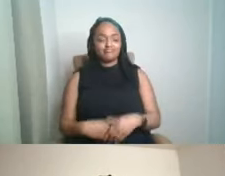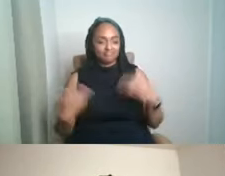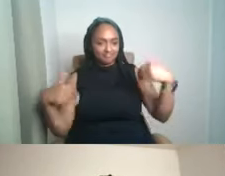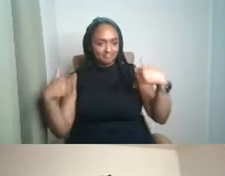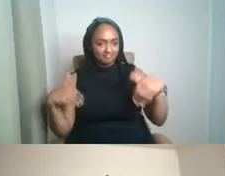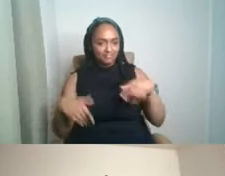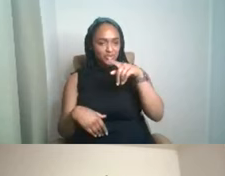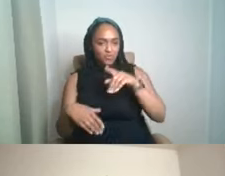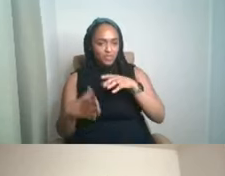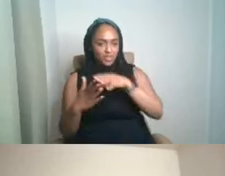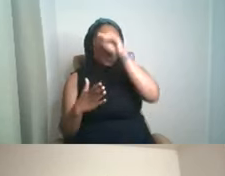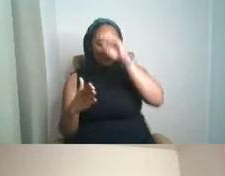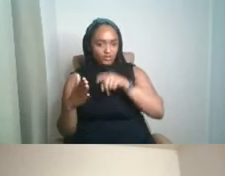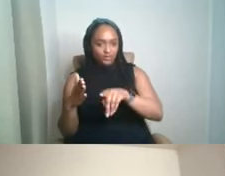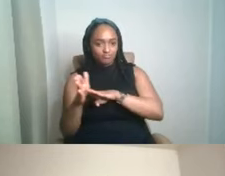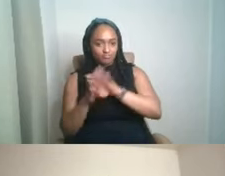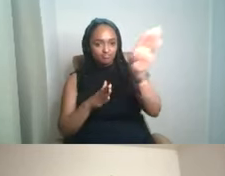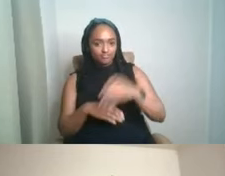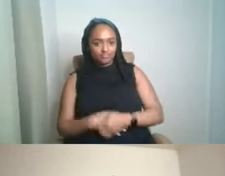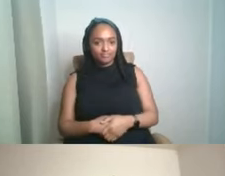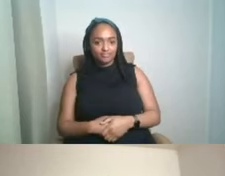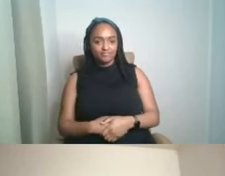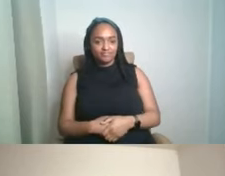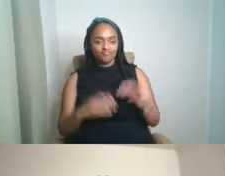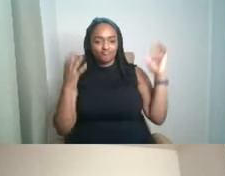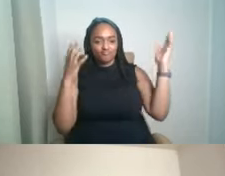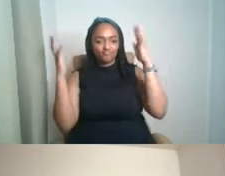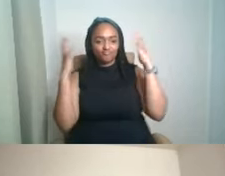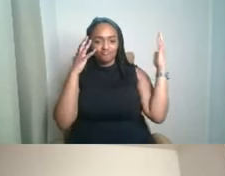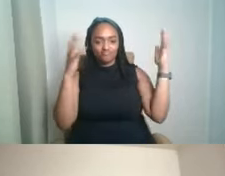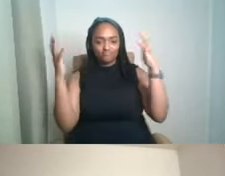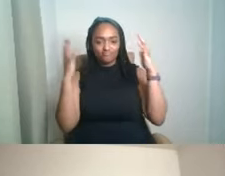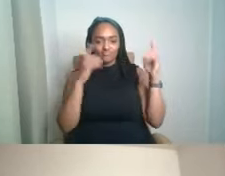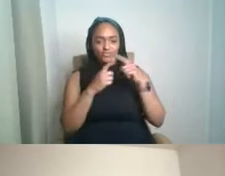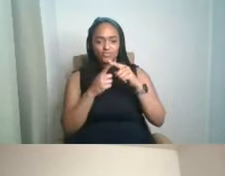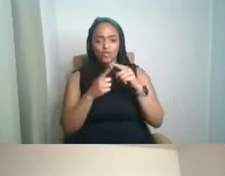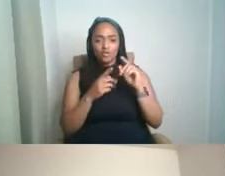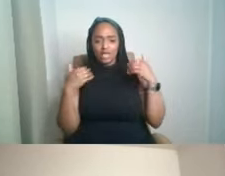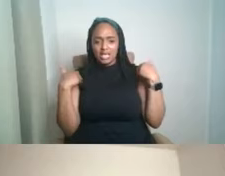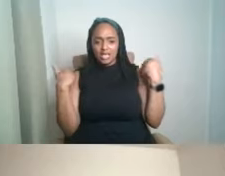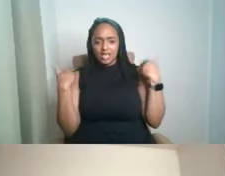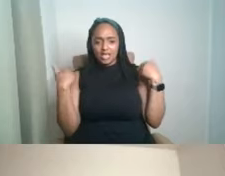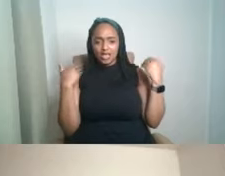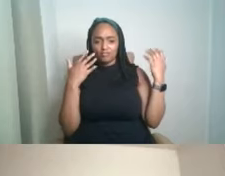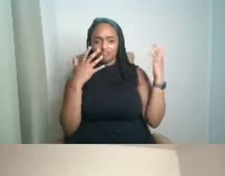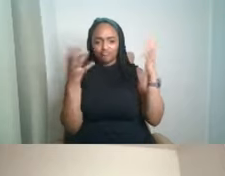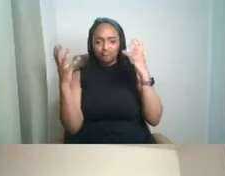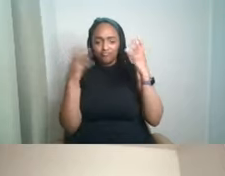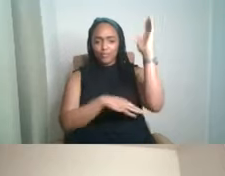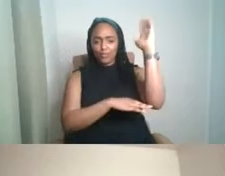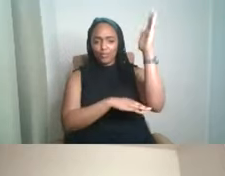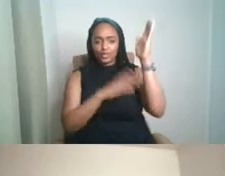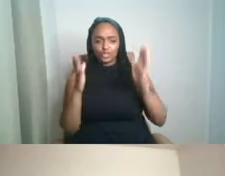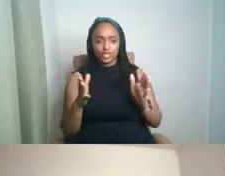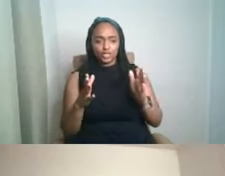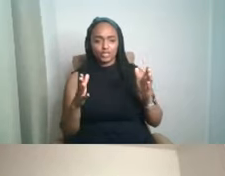you're growing. Everybody give the most brilliant sign language applause to our young presenters who spread so much wisdom and